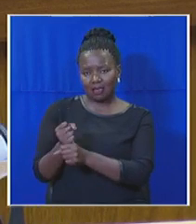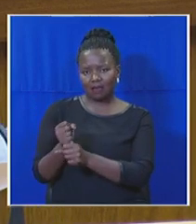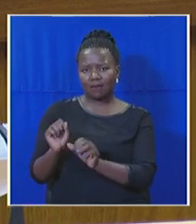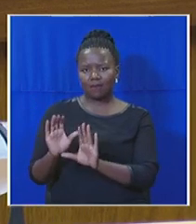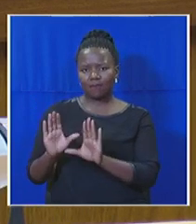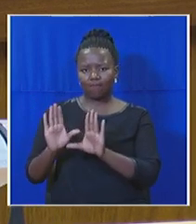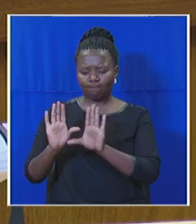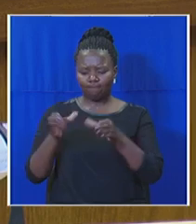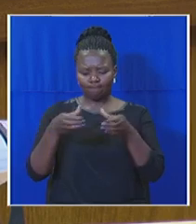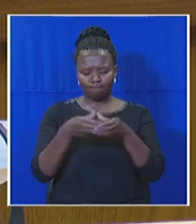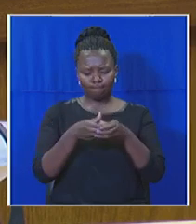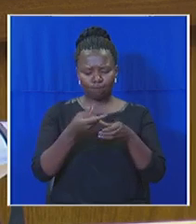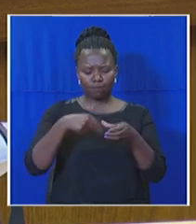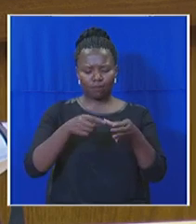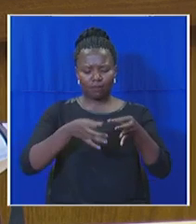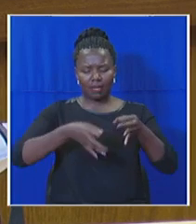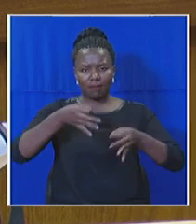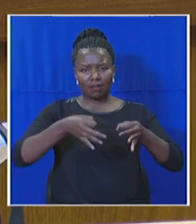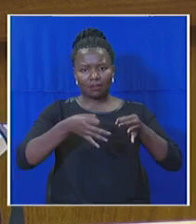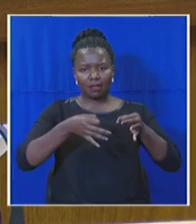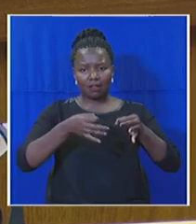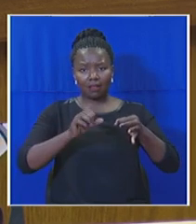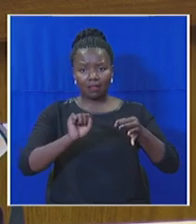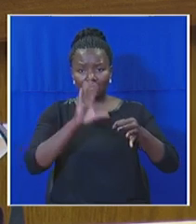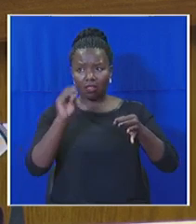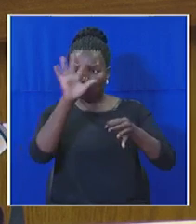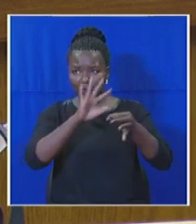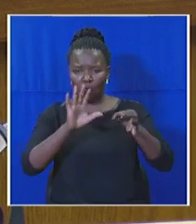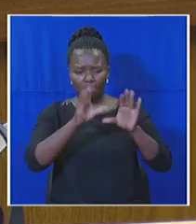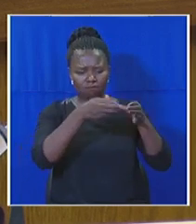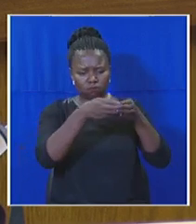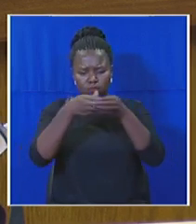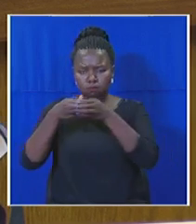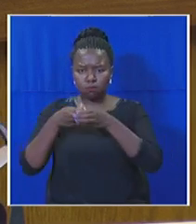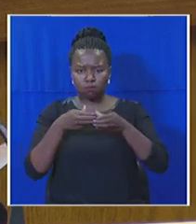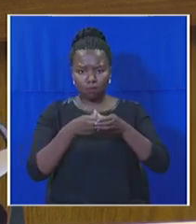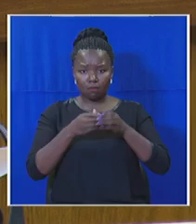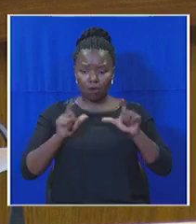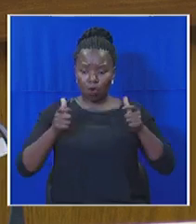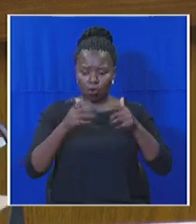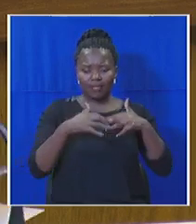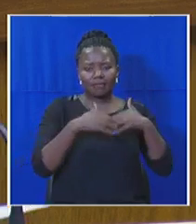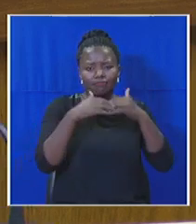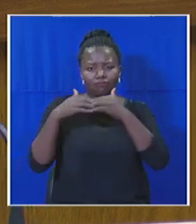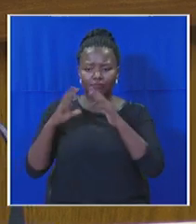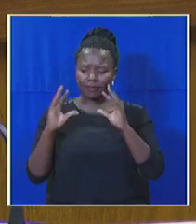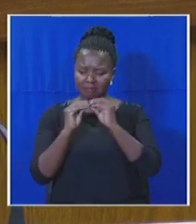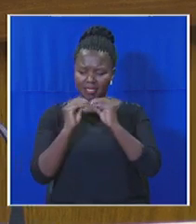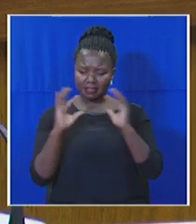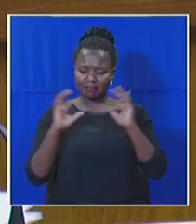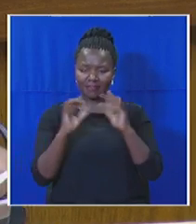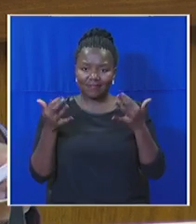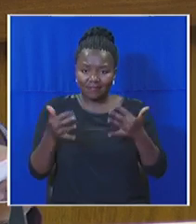liaison committees across the country were convened and all